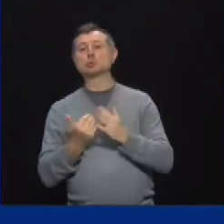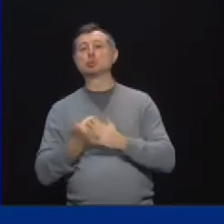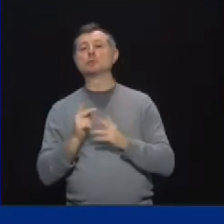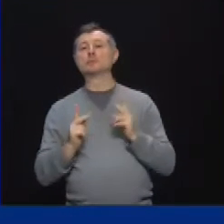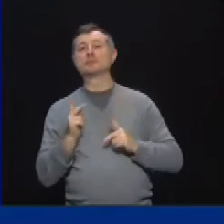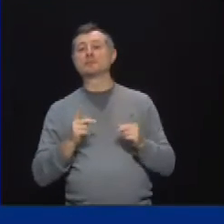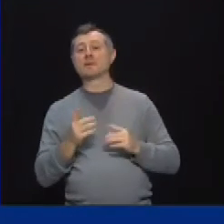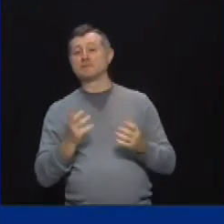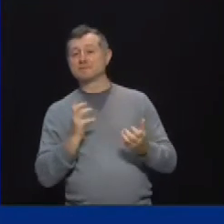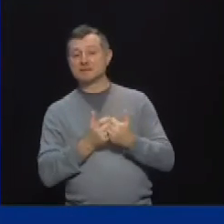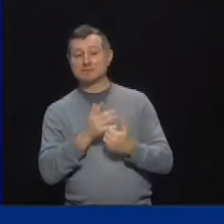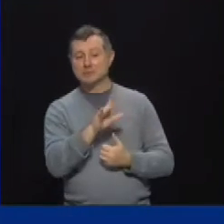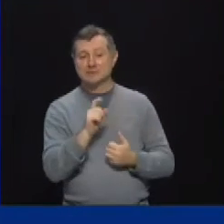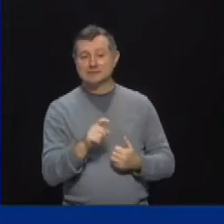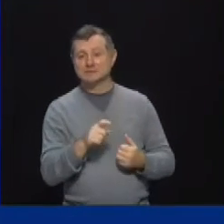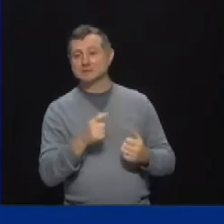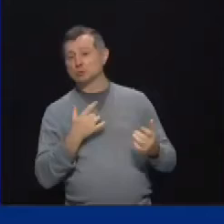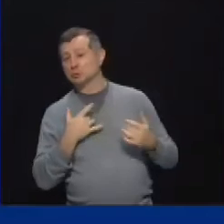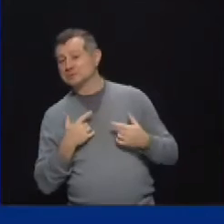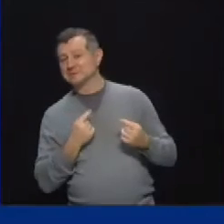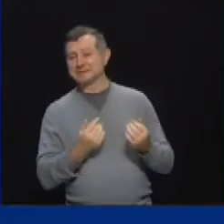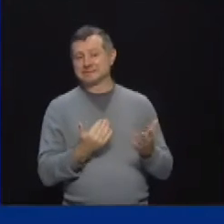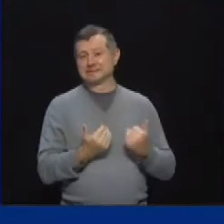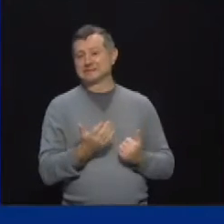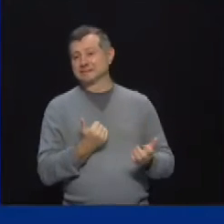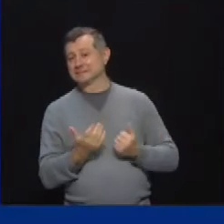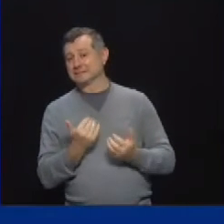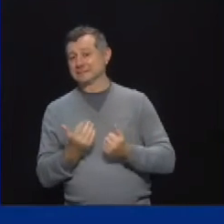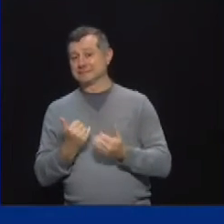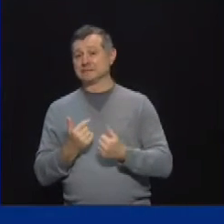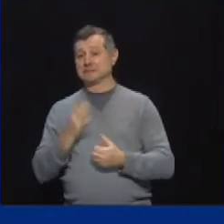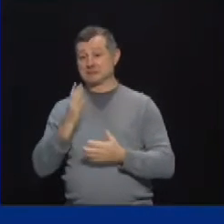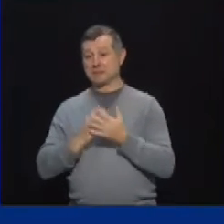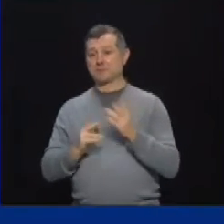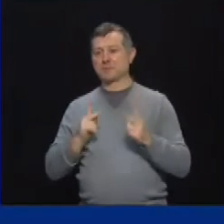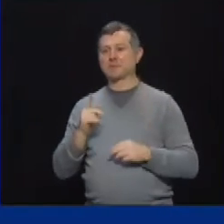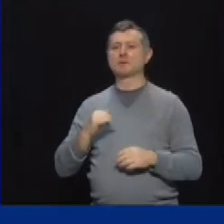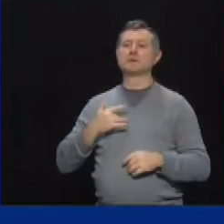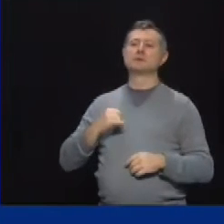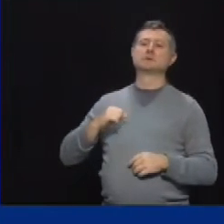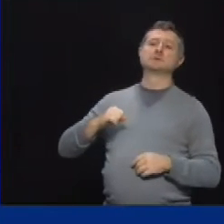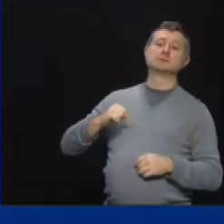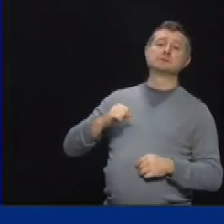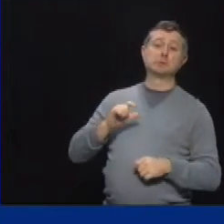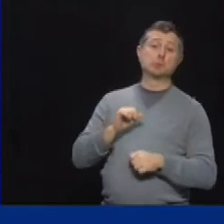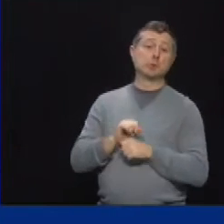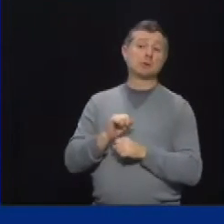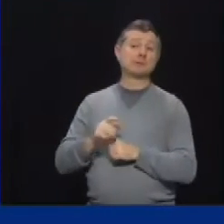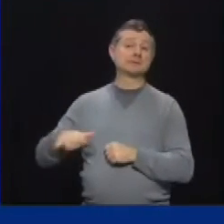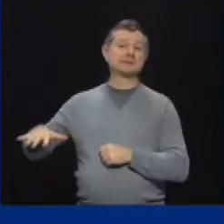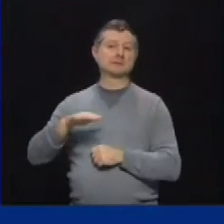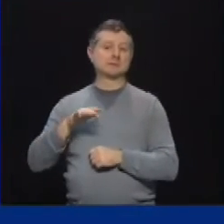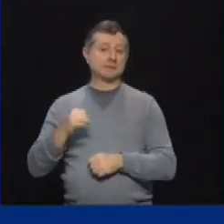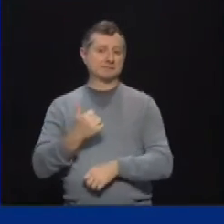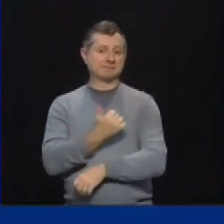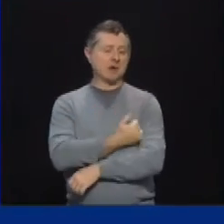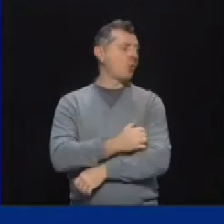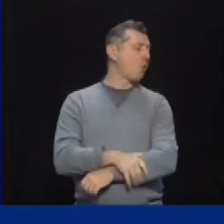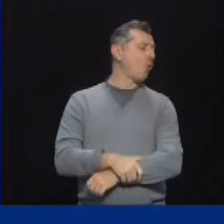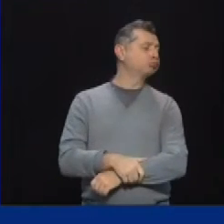needs. I know that there's individuals who are reluctant to get the vaccine who work in these settings. And we have to realize that